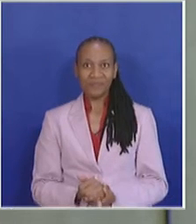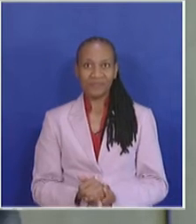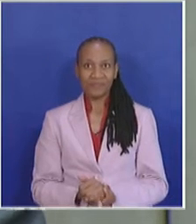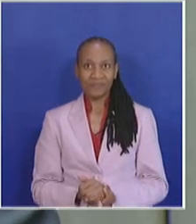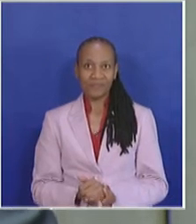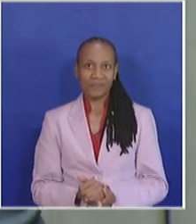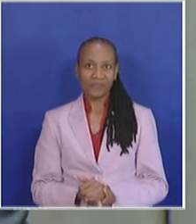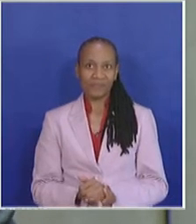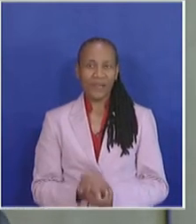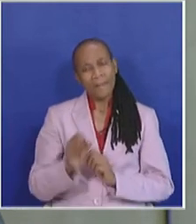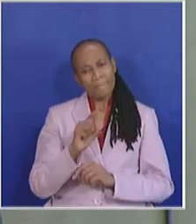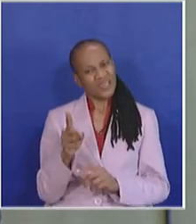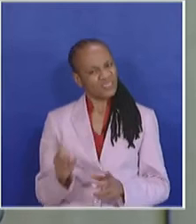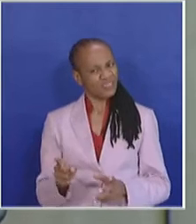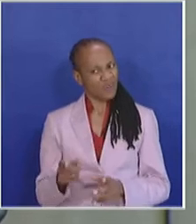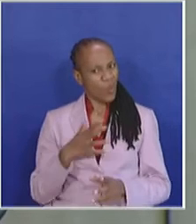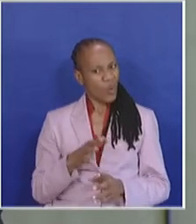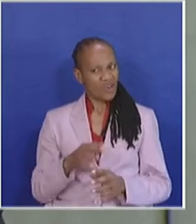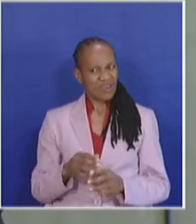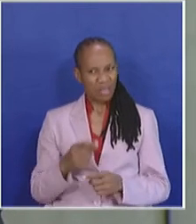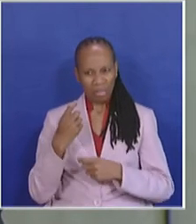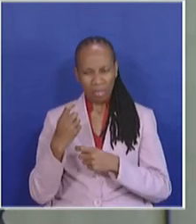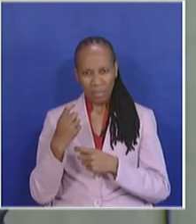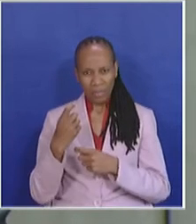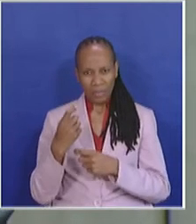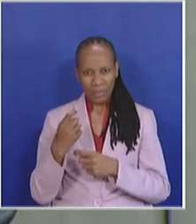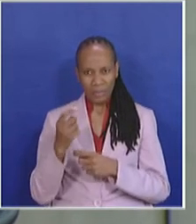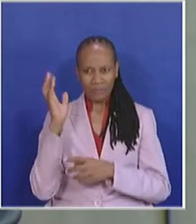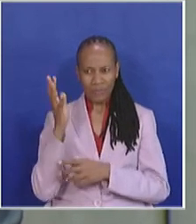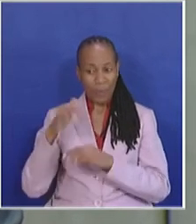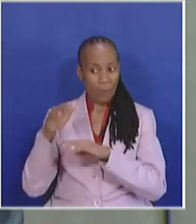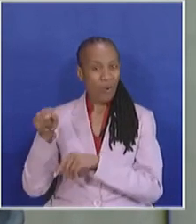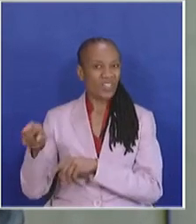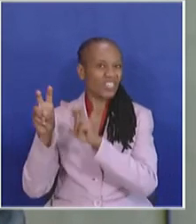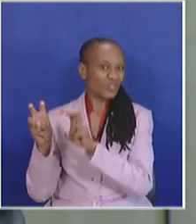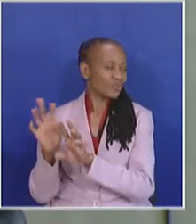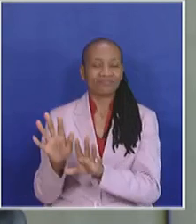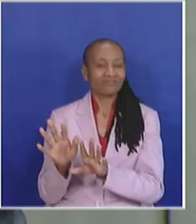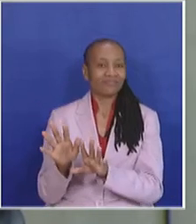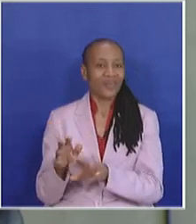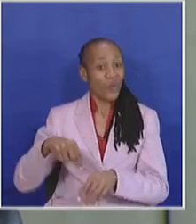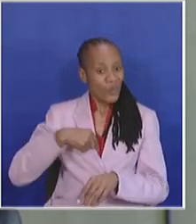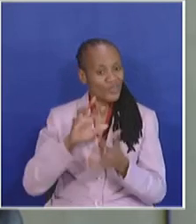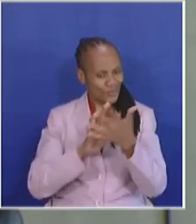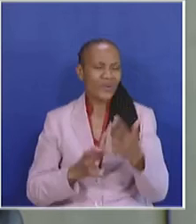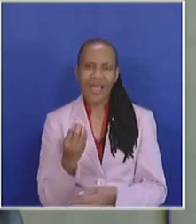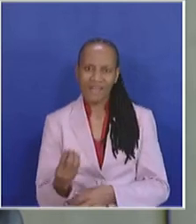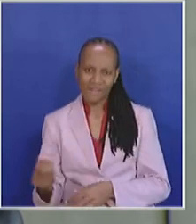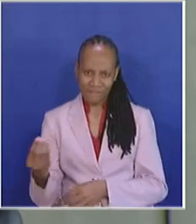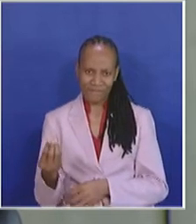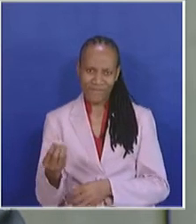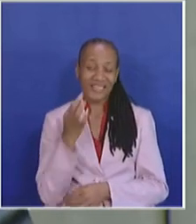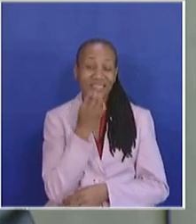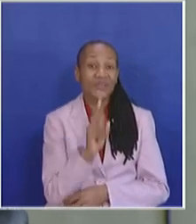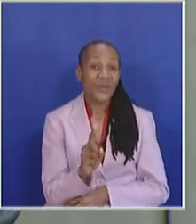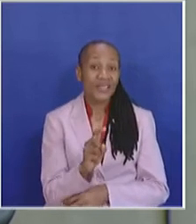But I don't want to dwell on that, because we have some story to tell, which is called the Western